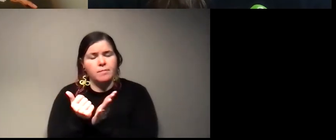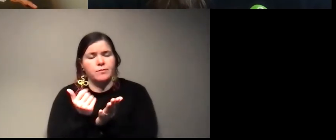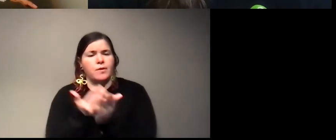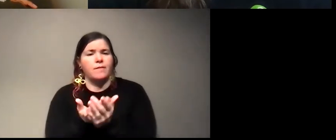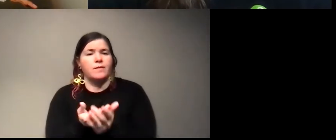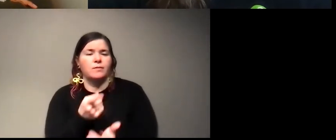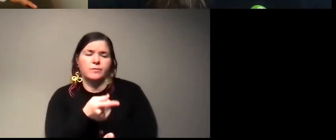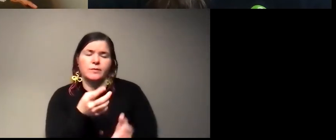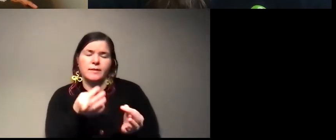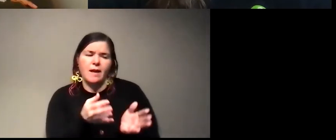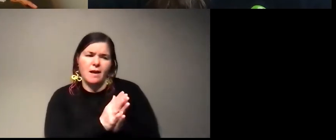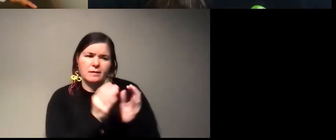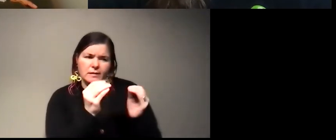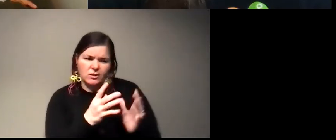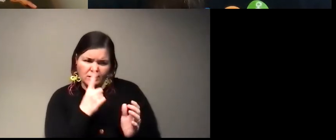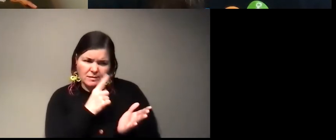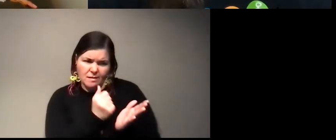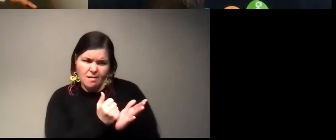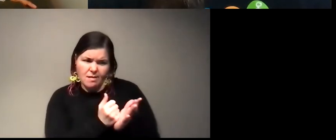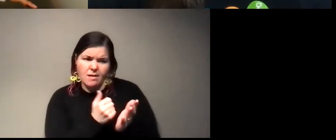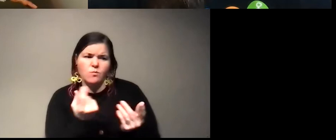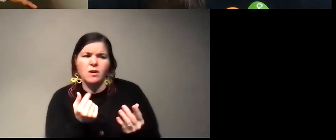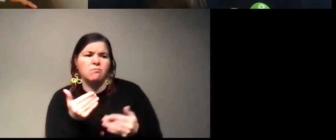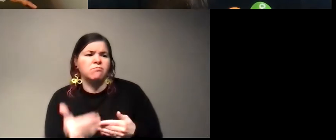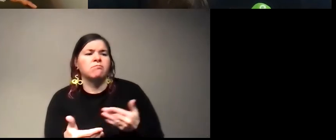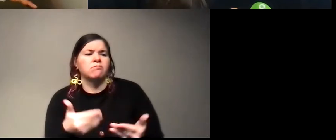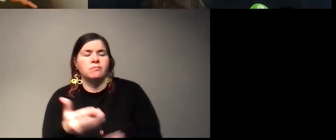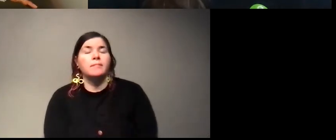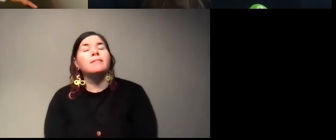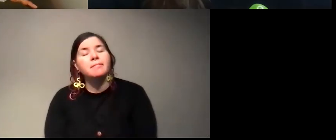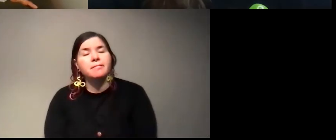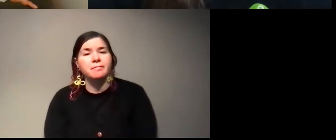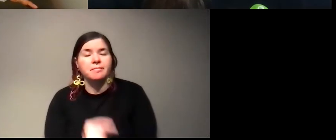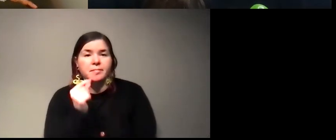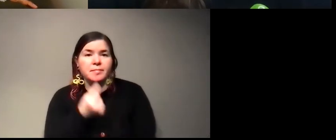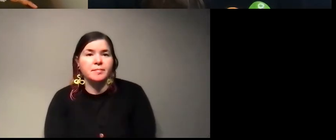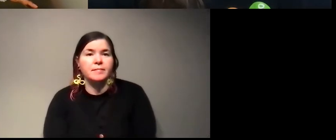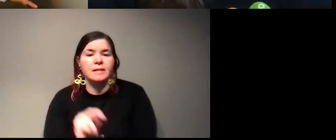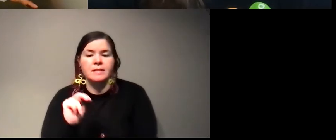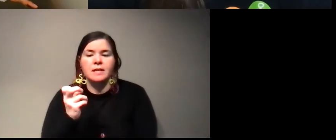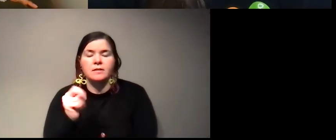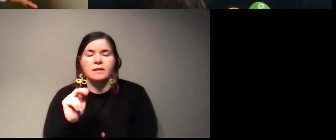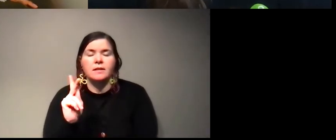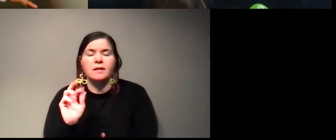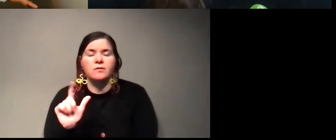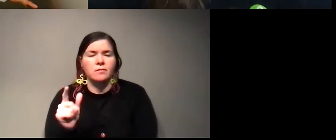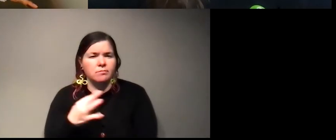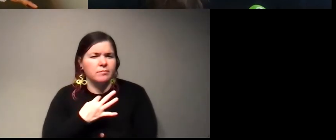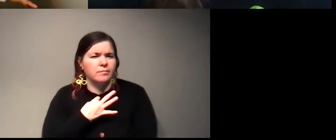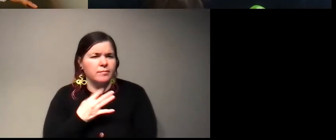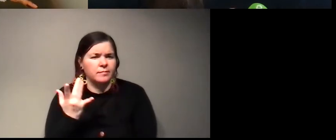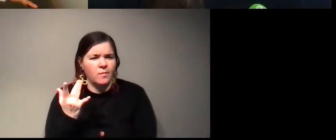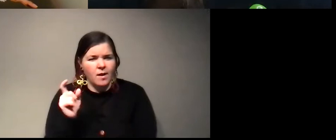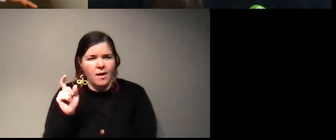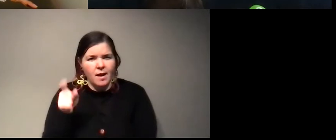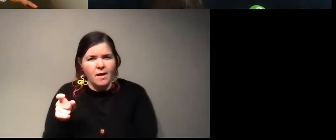can definitely ask your teachers to help you get to your next steps too. Cool. Nelson and Kendall would like to know, why did you have to